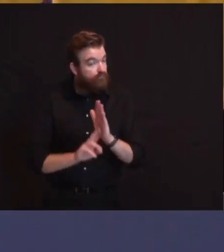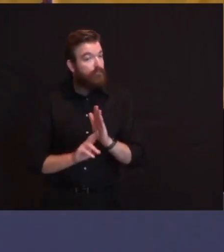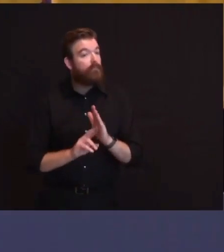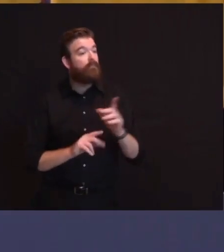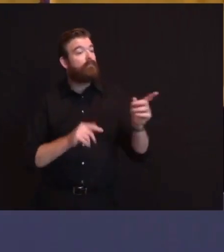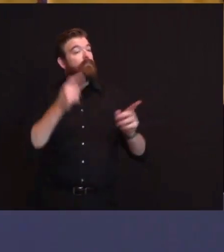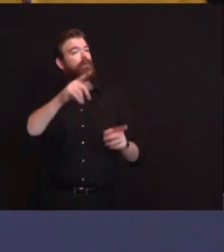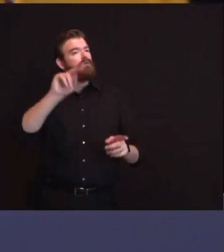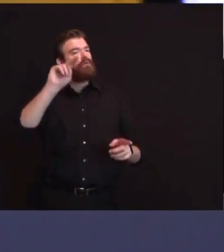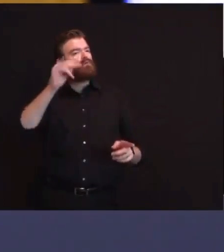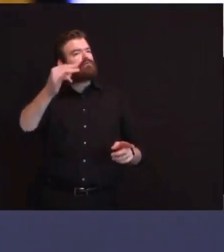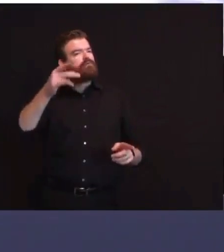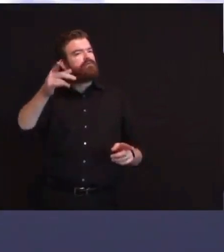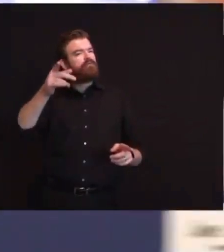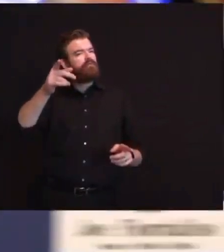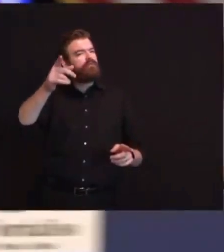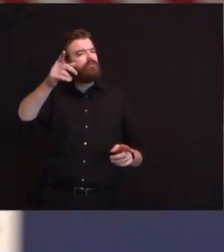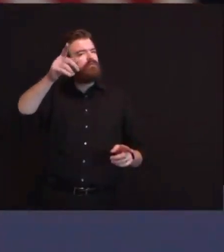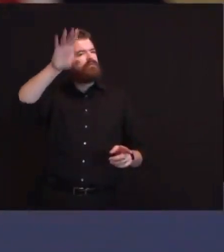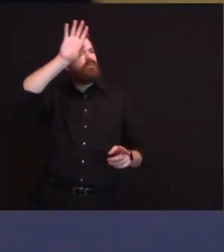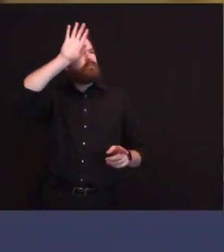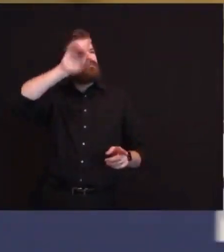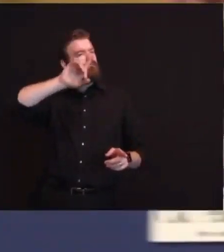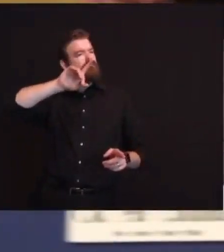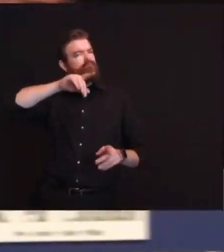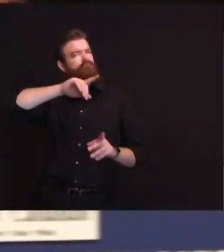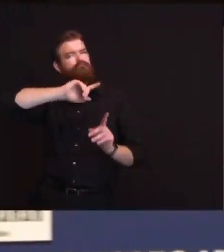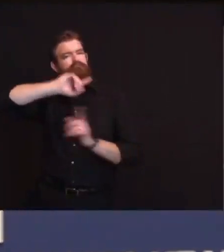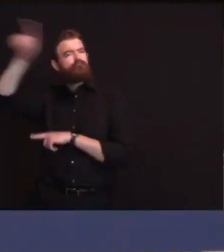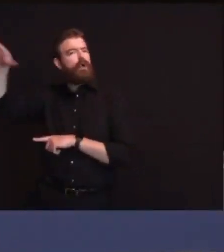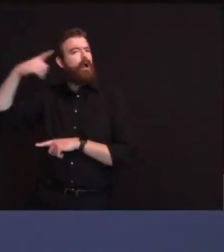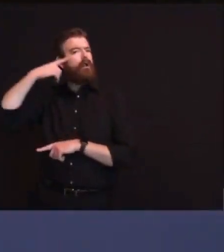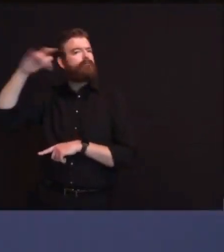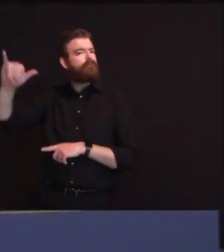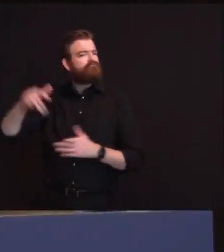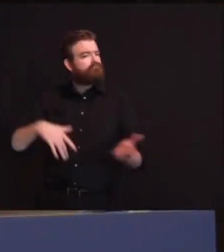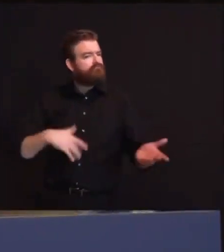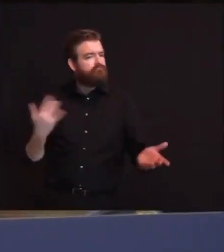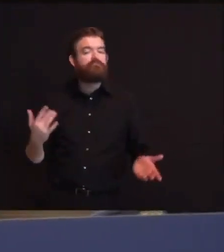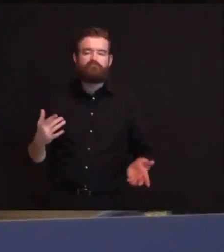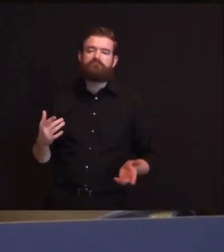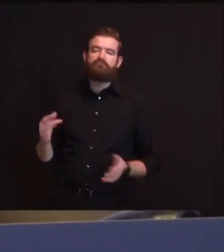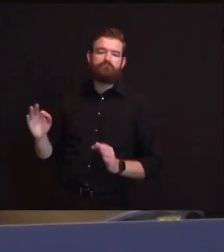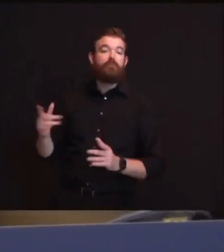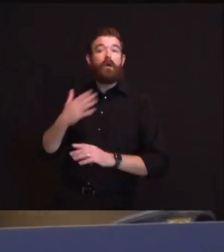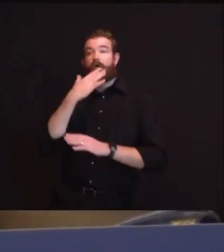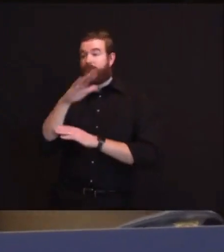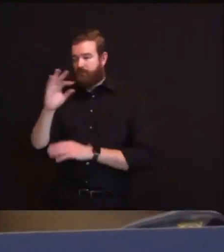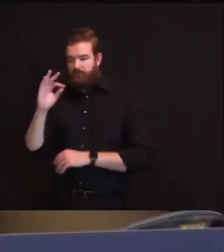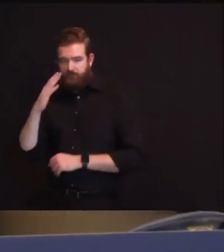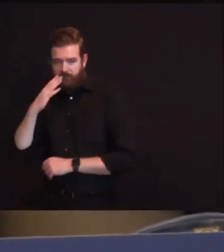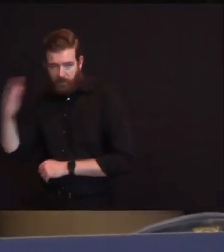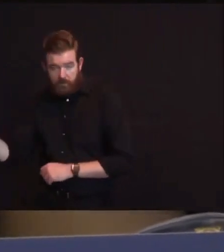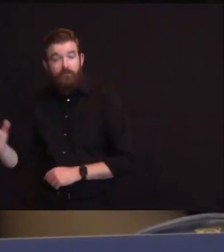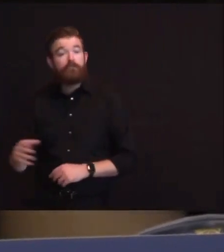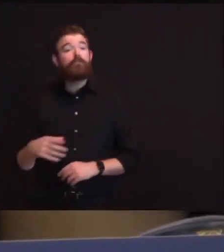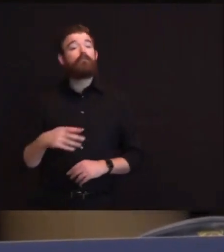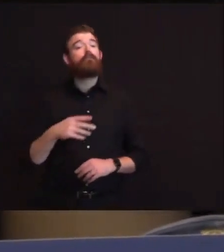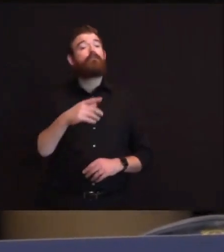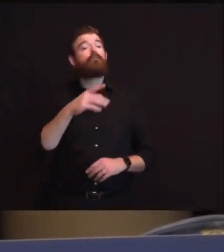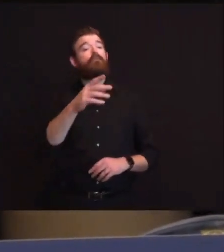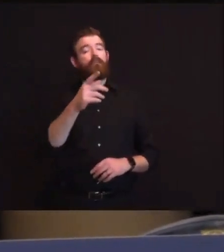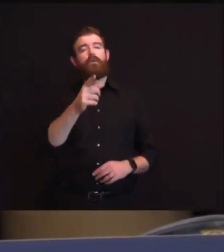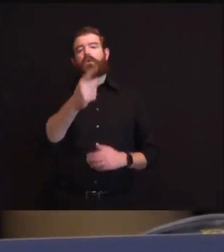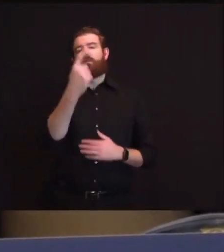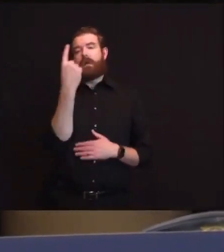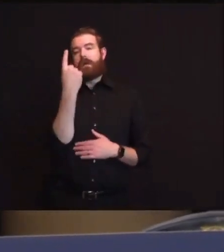of note? Thank you for everything. Thank you, Governor. Good afternoon. With regards to compliance, in the past week, there was just one